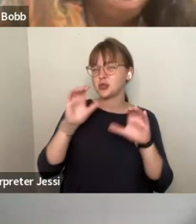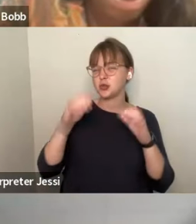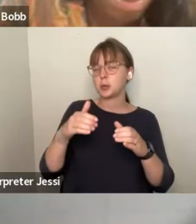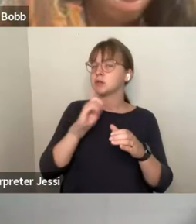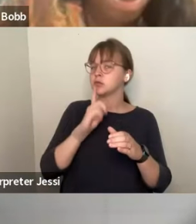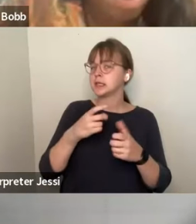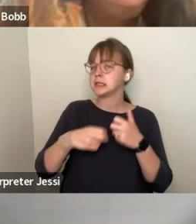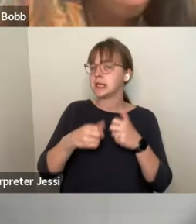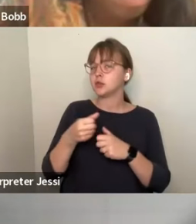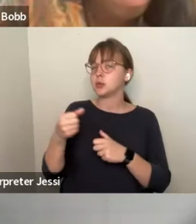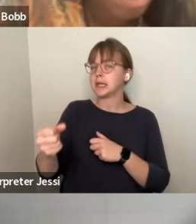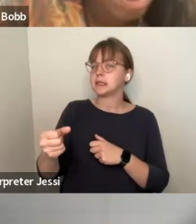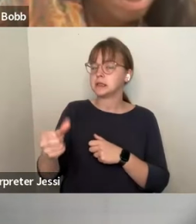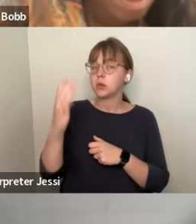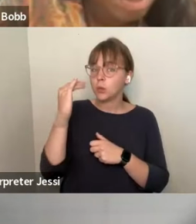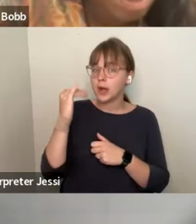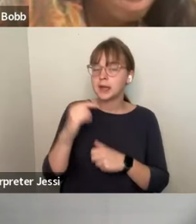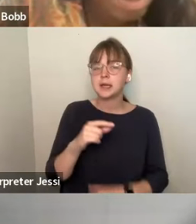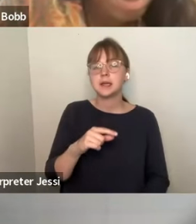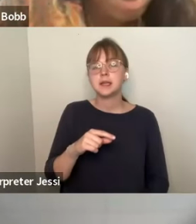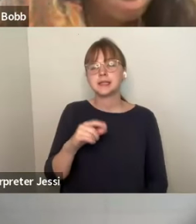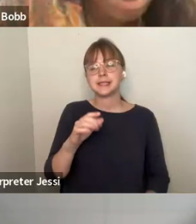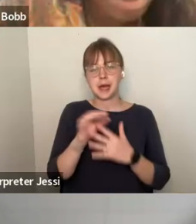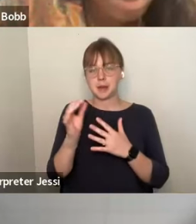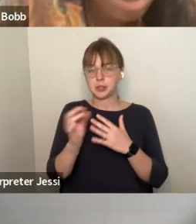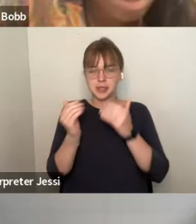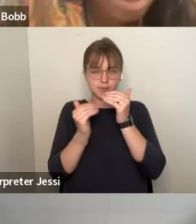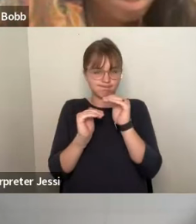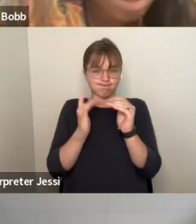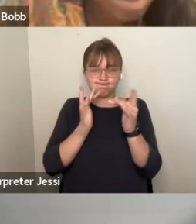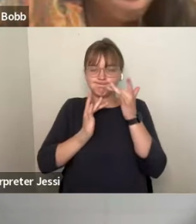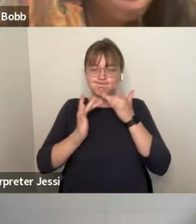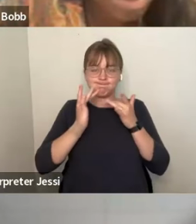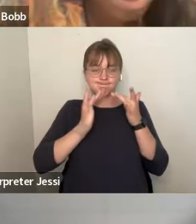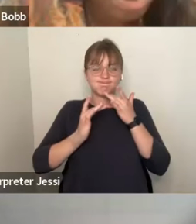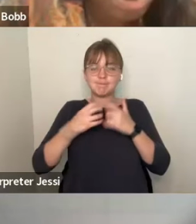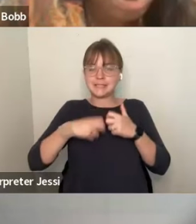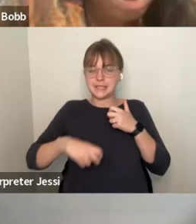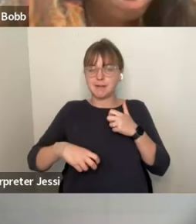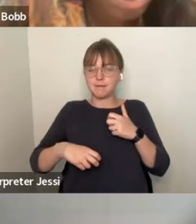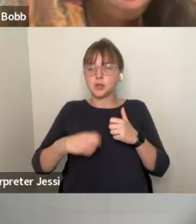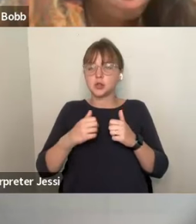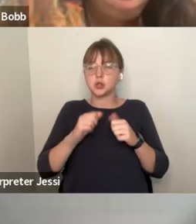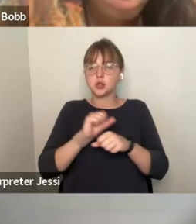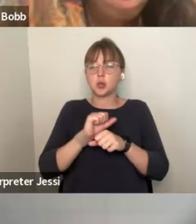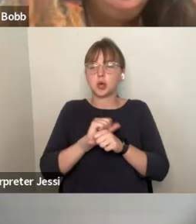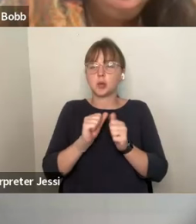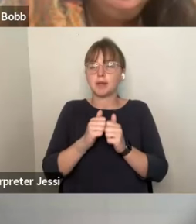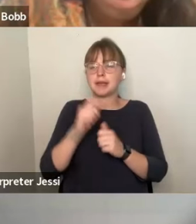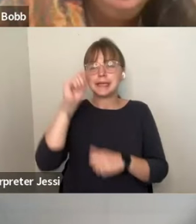because the options are so limited. It is much, much more difficult to work with adolescents than it